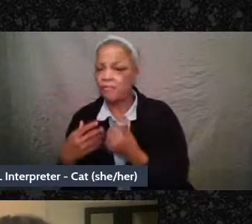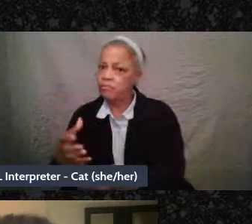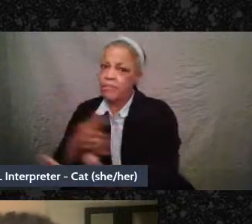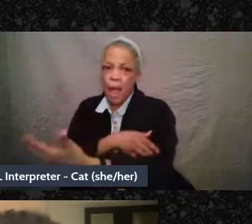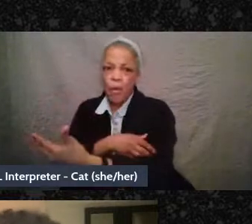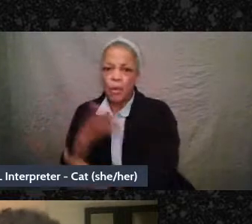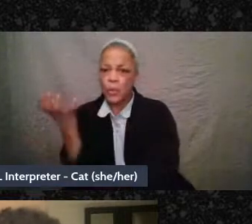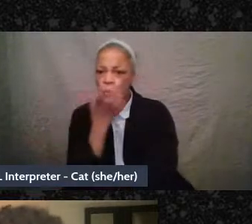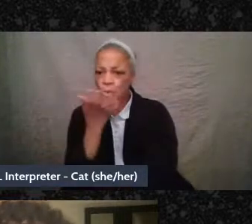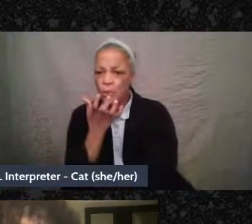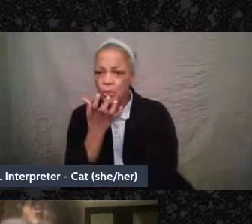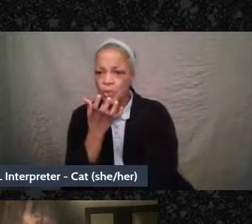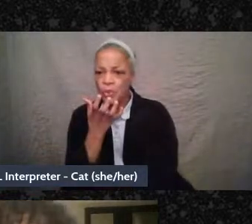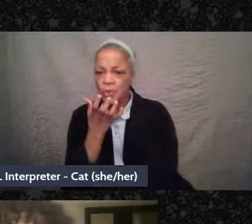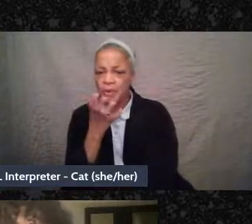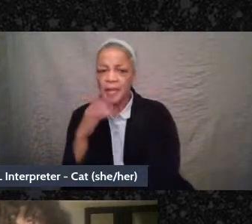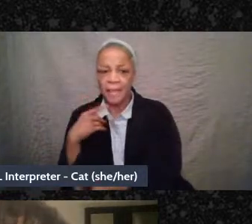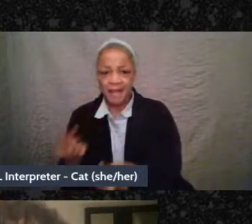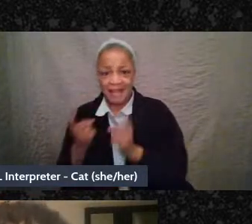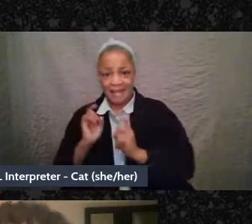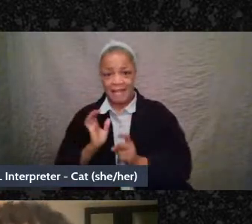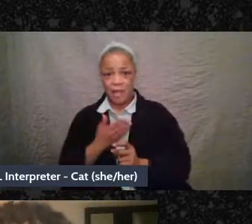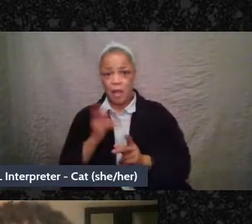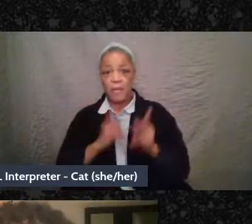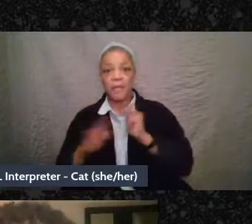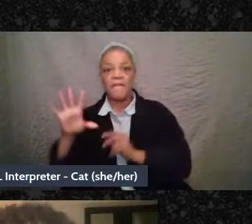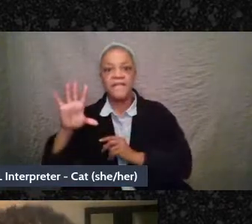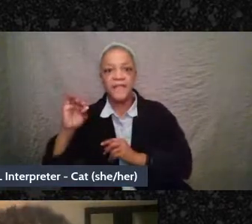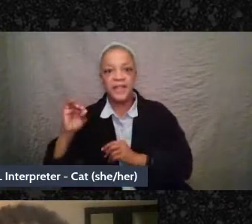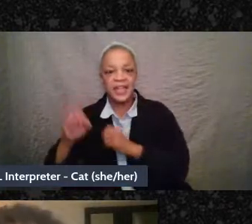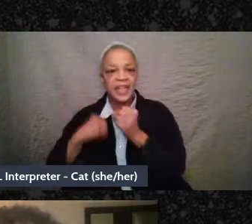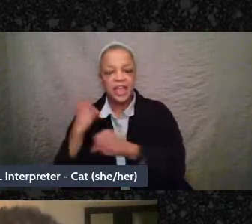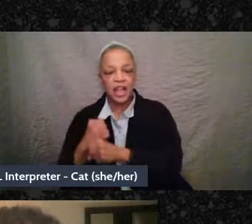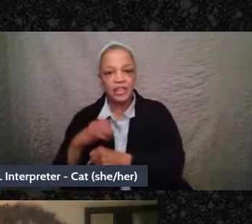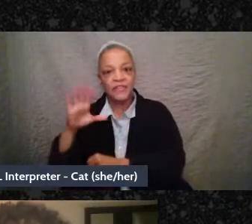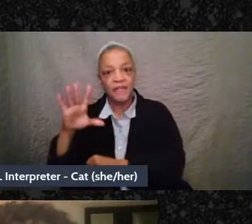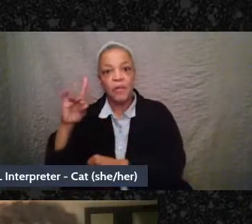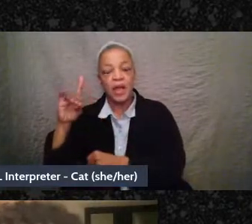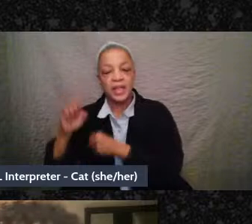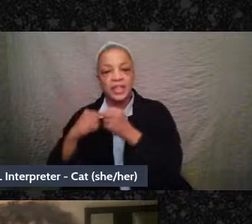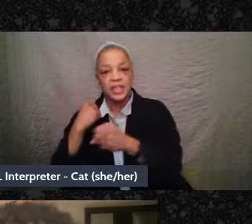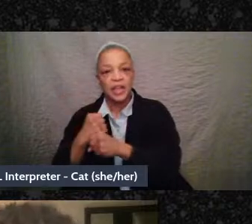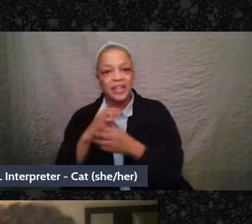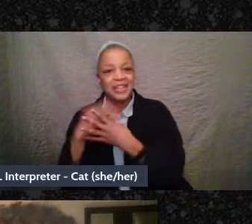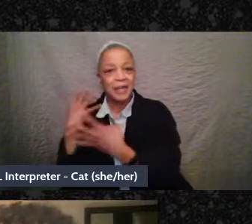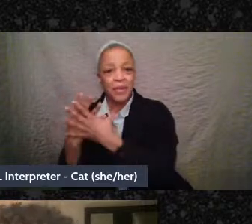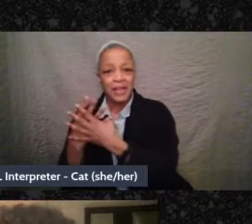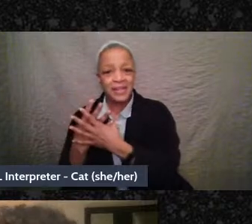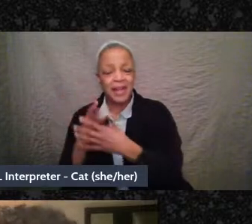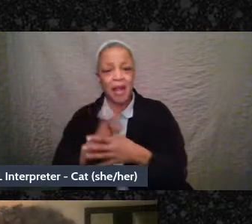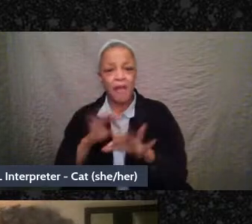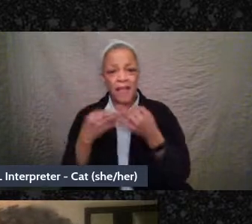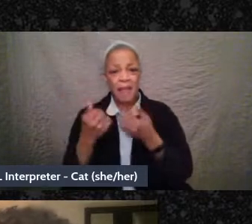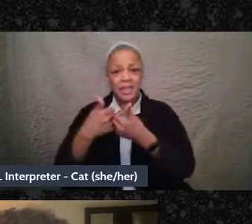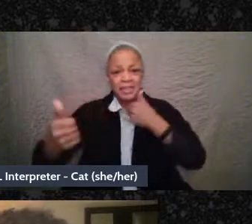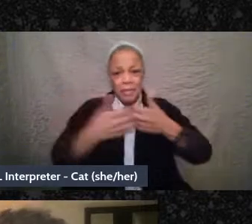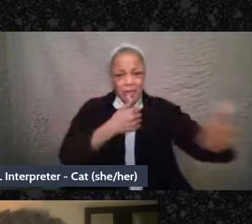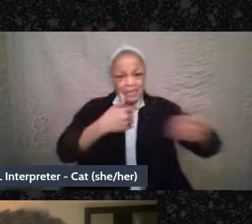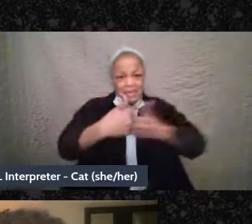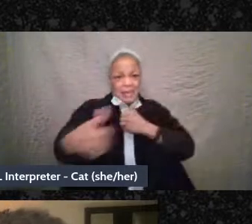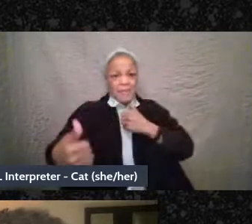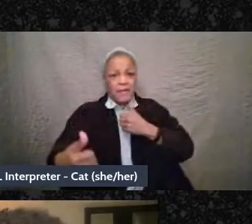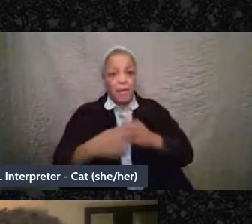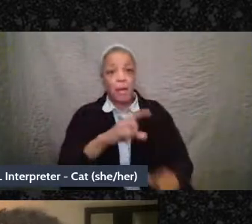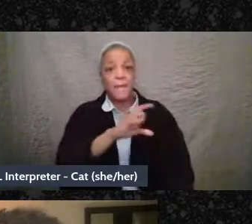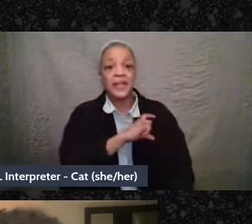and can give our people 51 years in prison, separating our families, and give a police